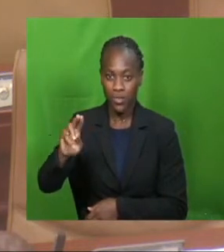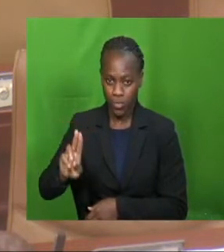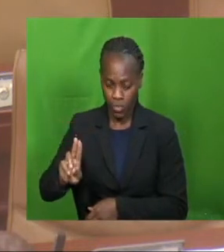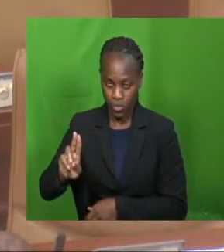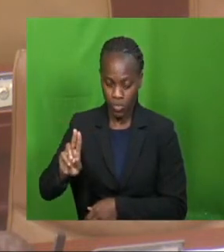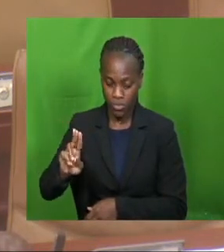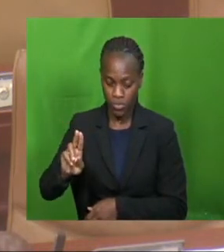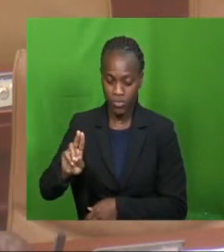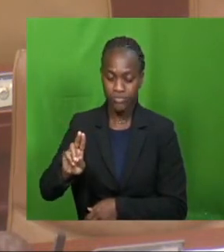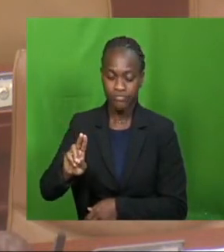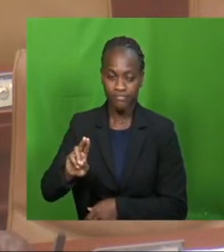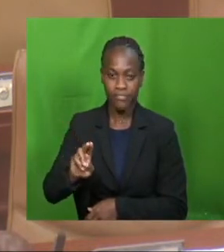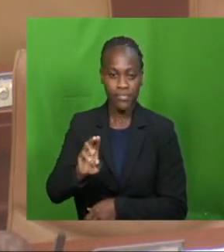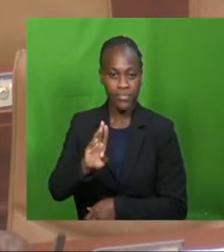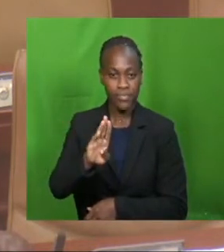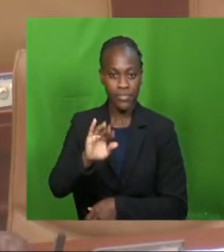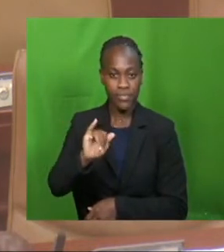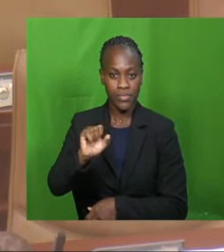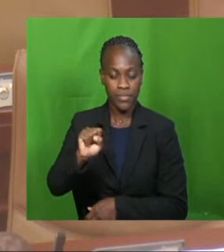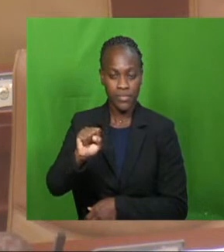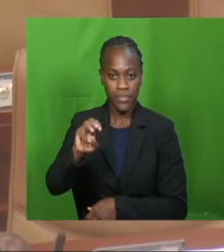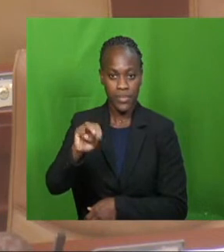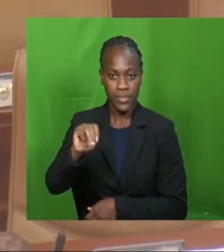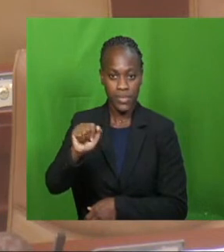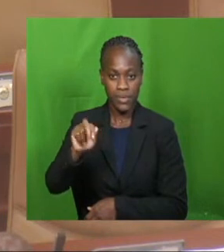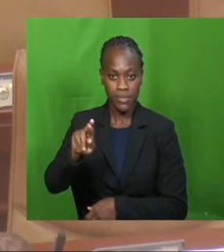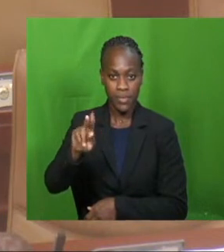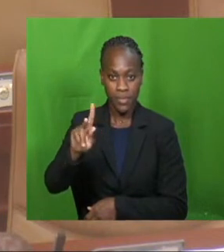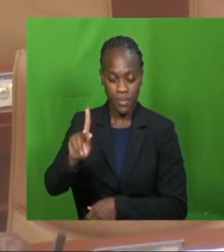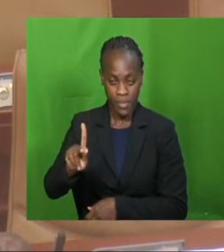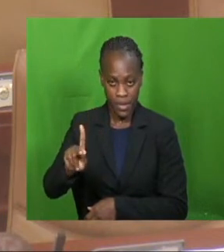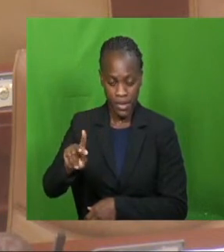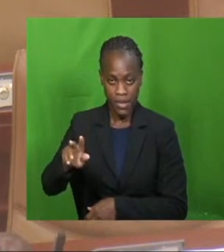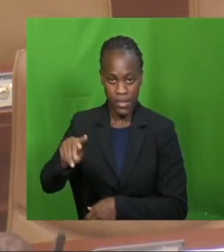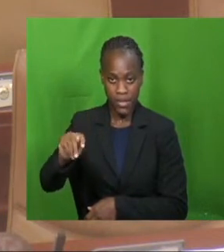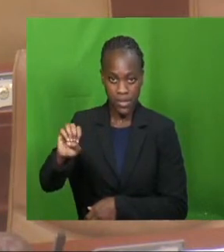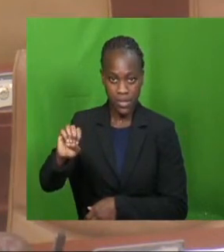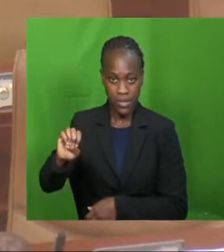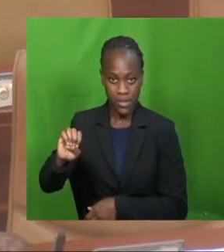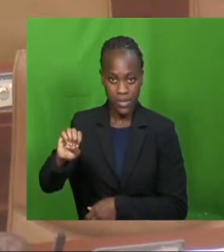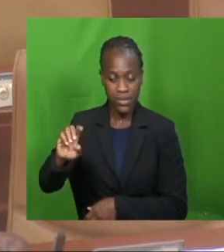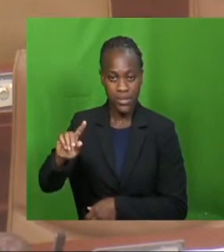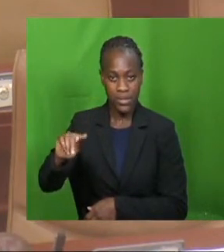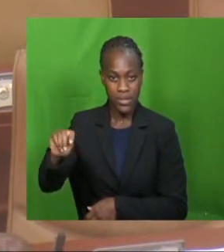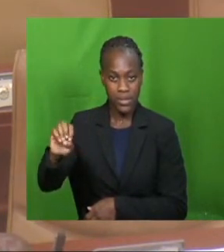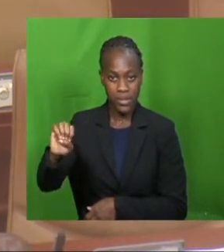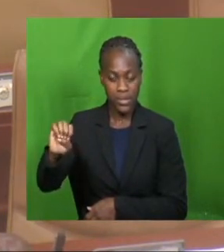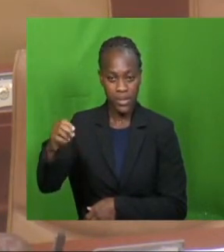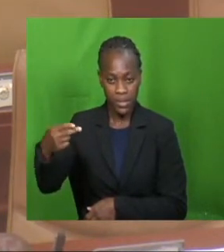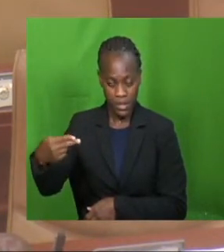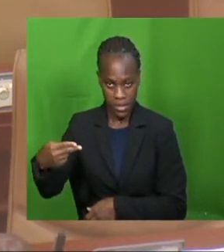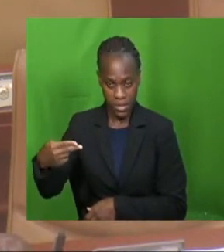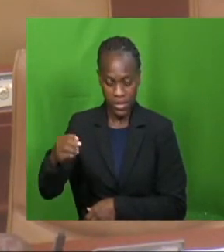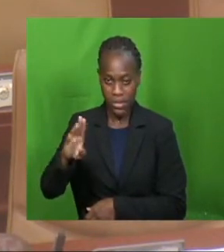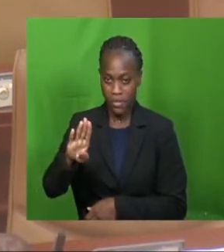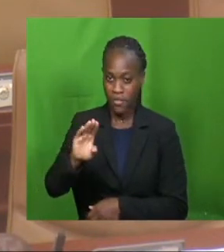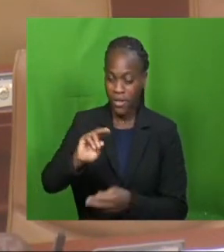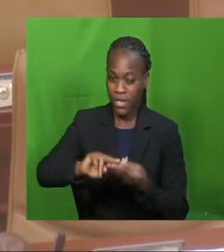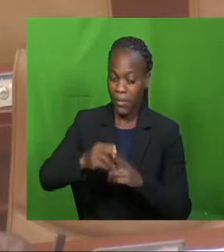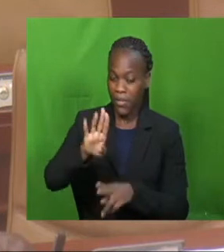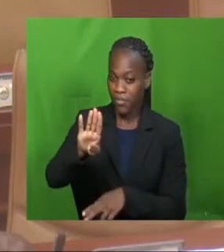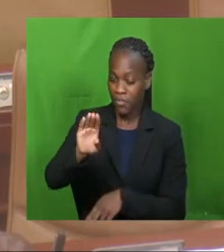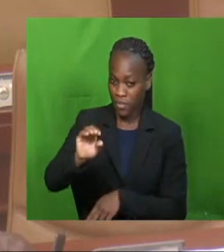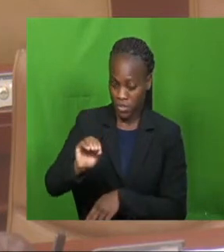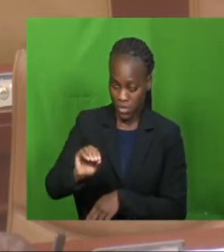Bismarck Nakutete, he was in the House. And 40, the Honourable Okubanakwe was also in the House, but they've been marked